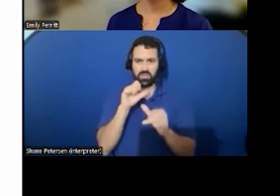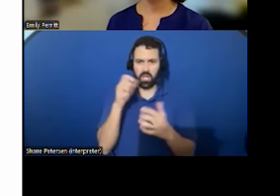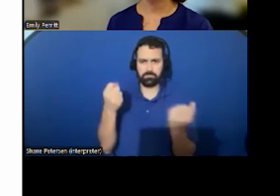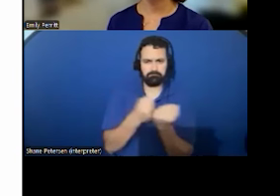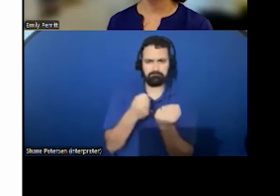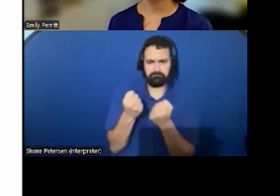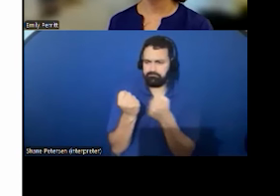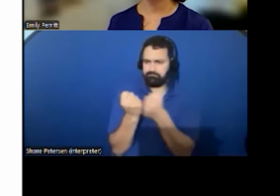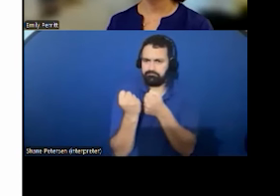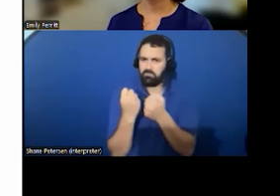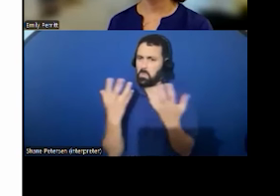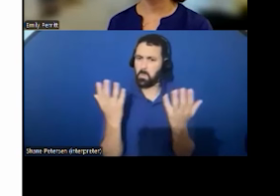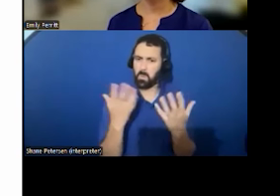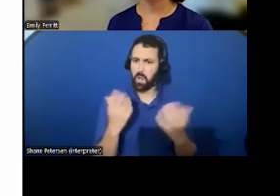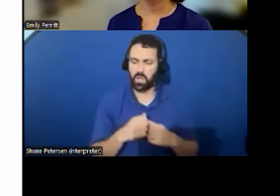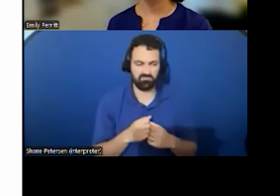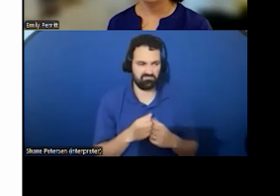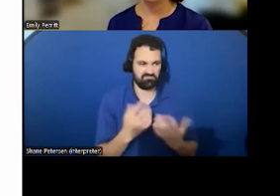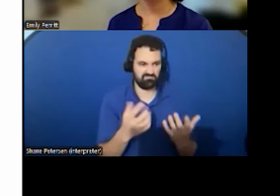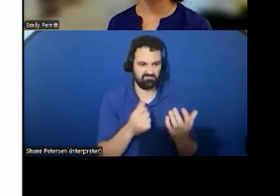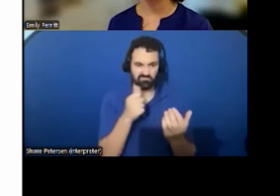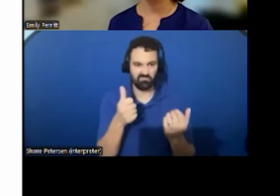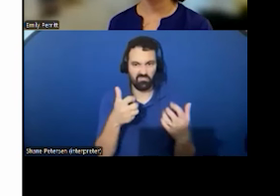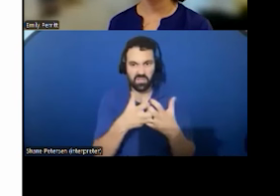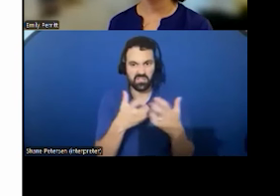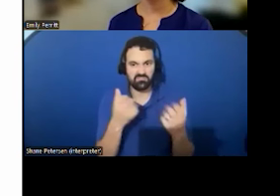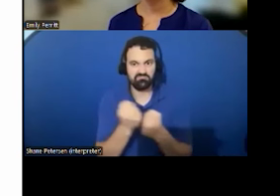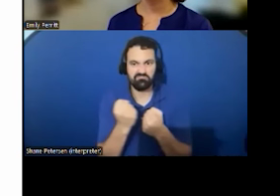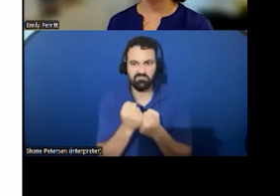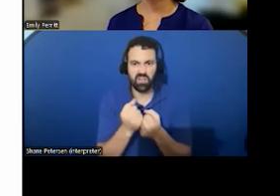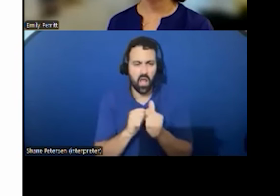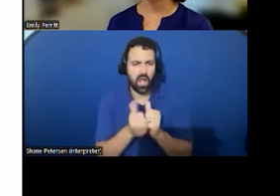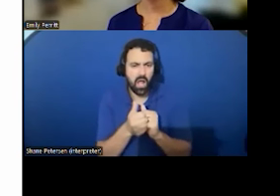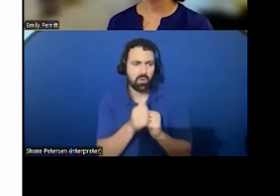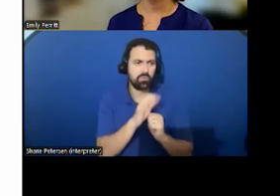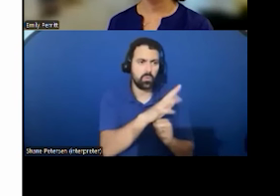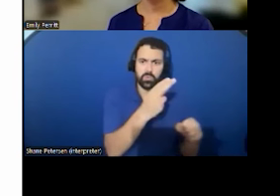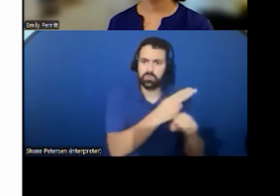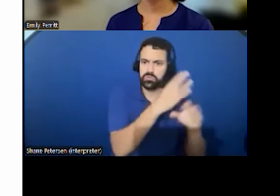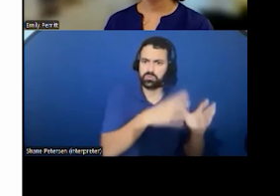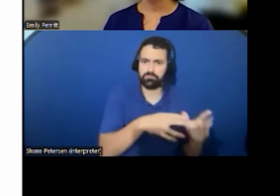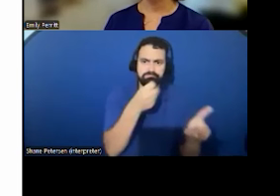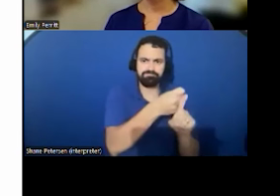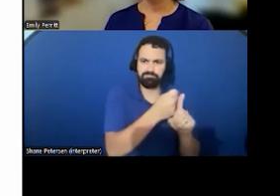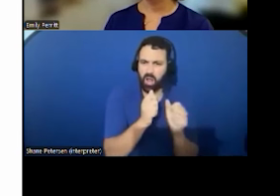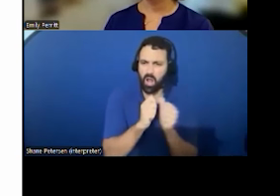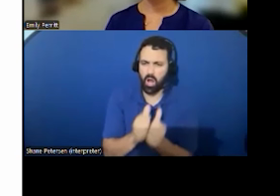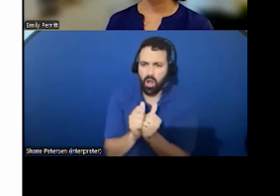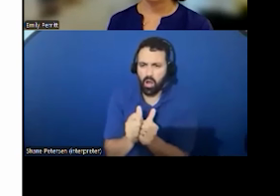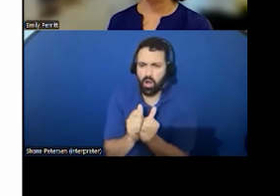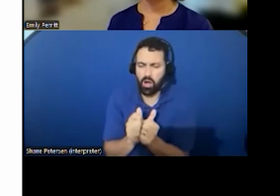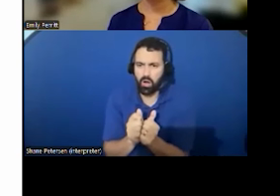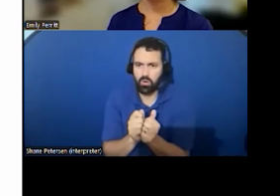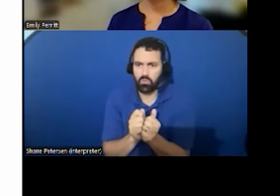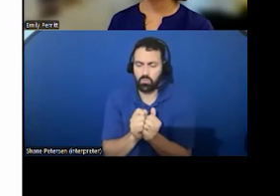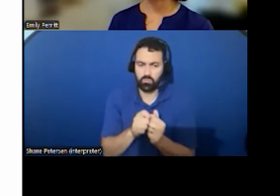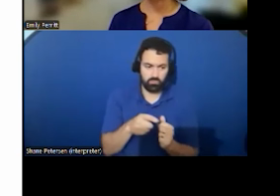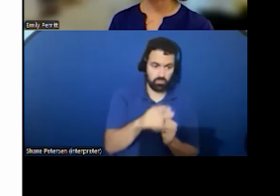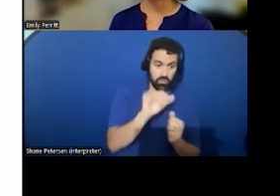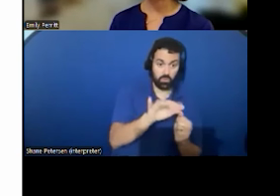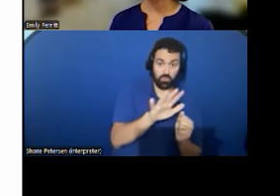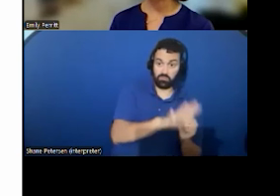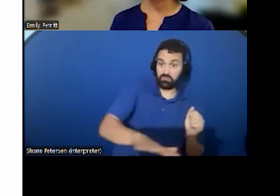would those unmet standards actually impact one of your users? How important is that to your particular